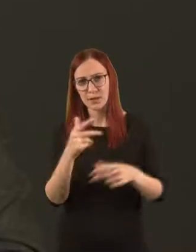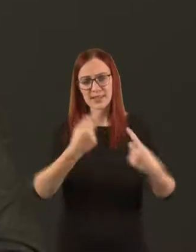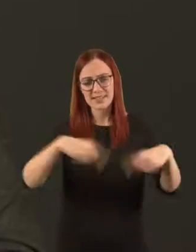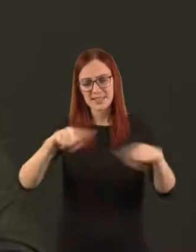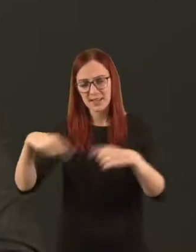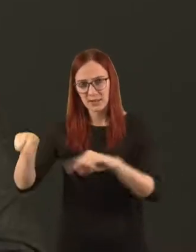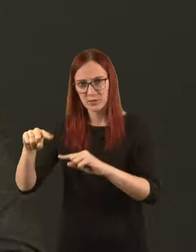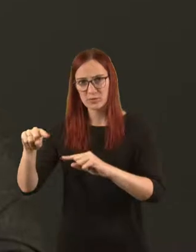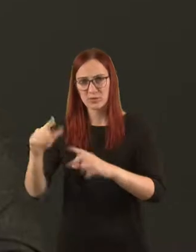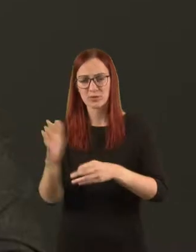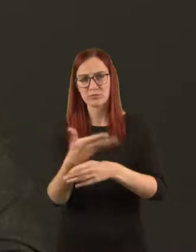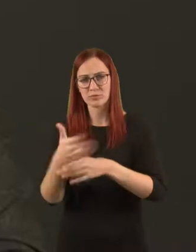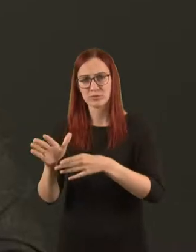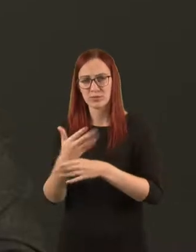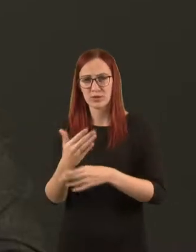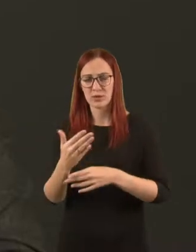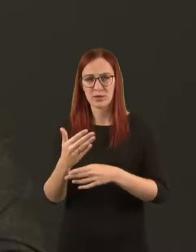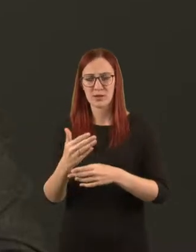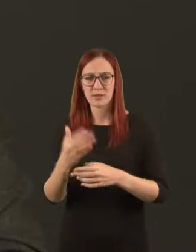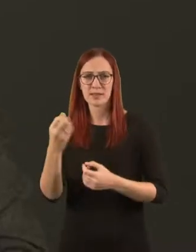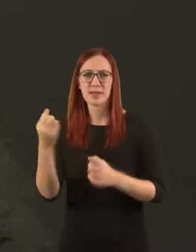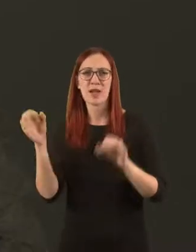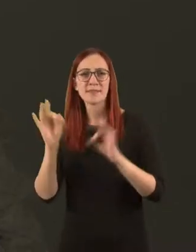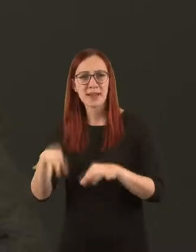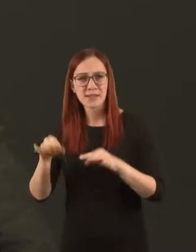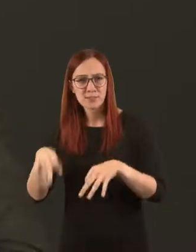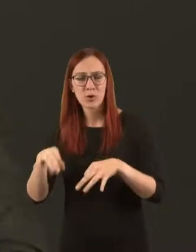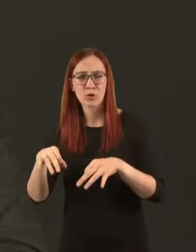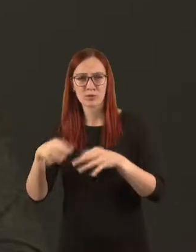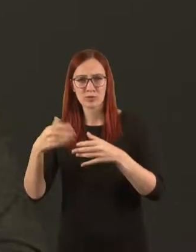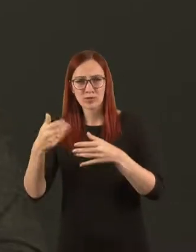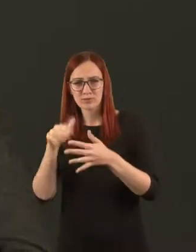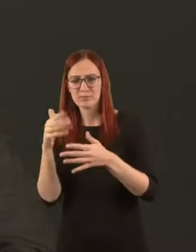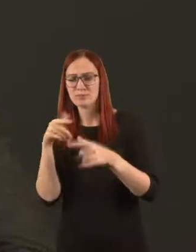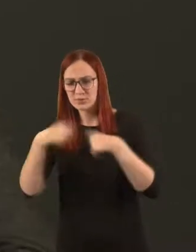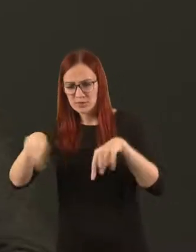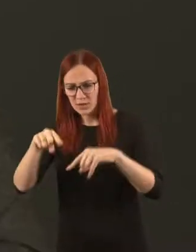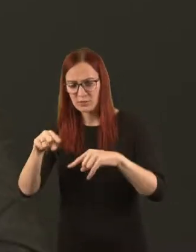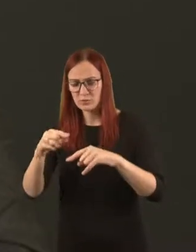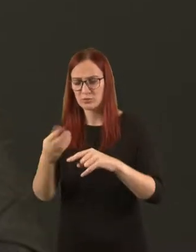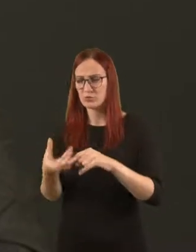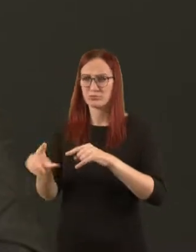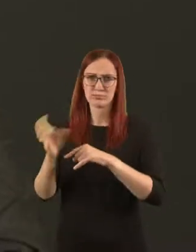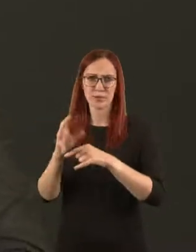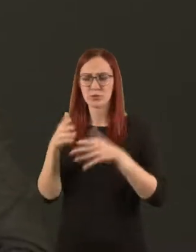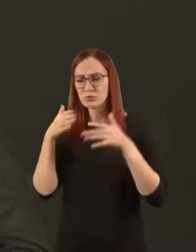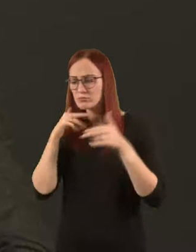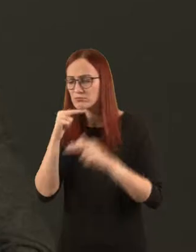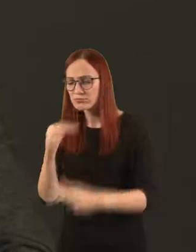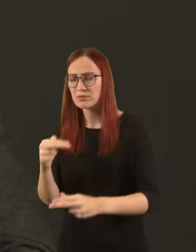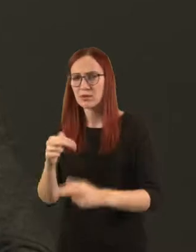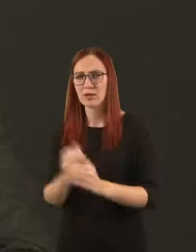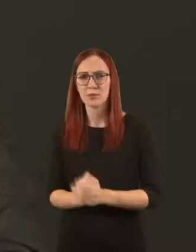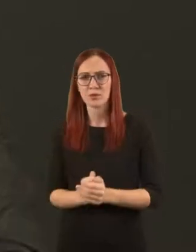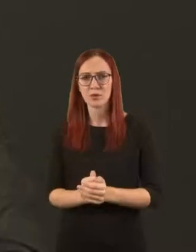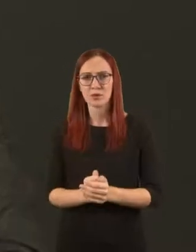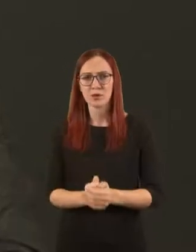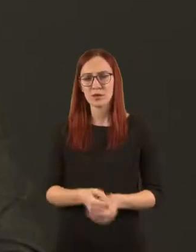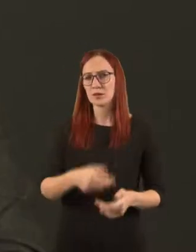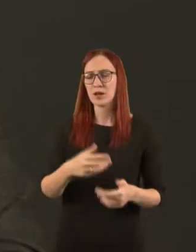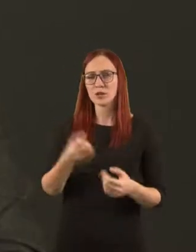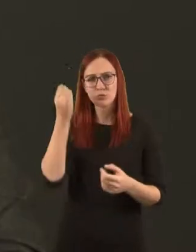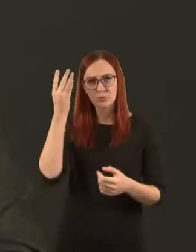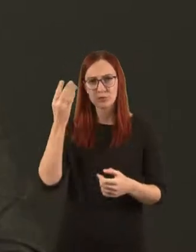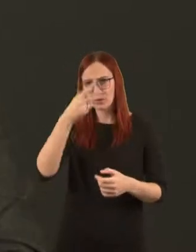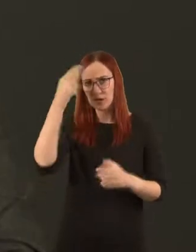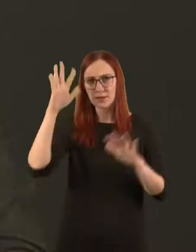I thought that the attention paid to different sectors was not even. I think